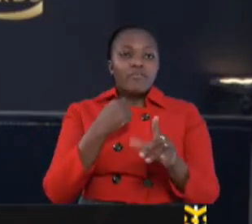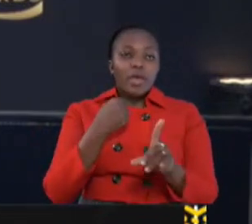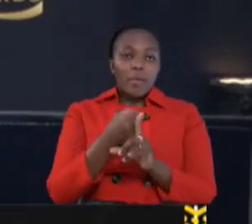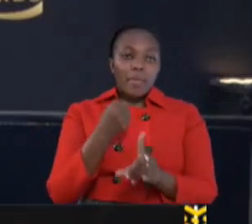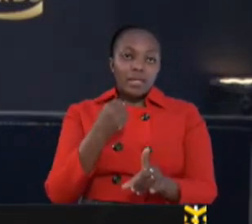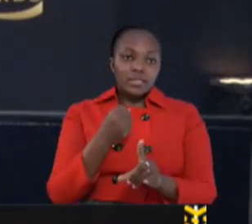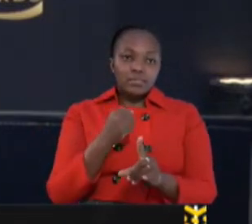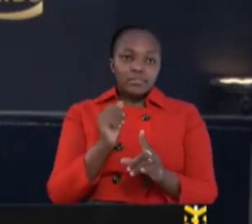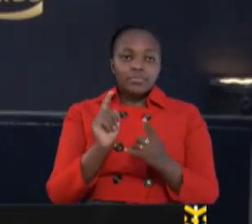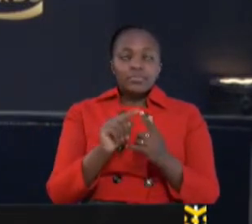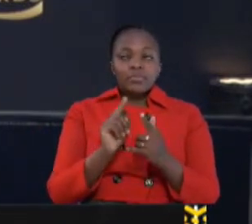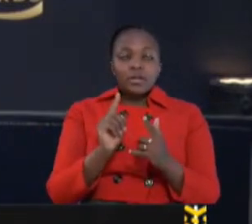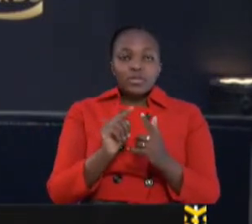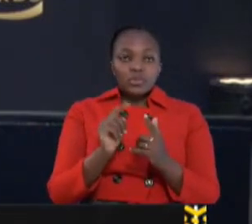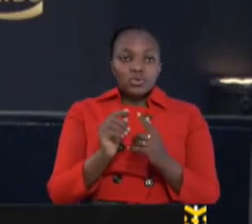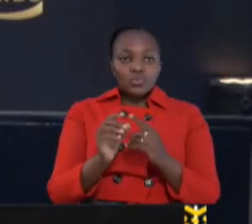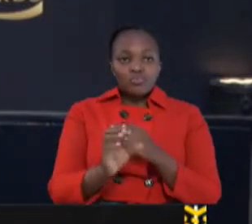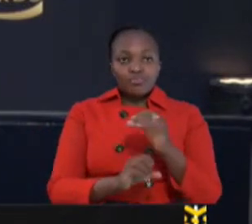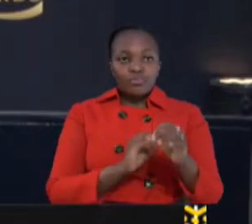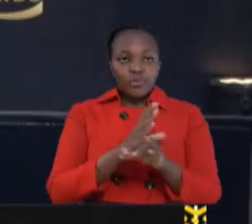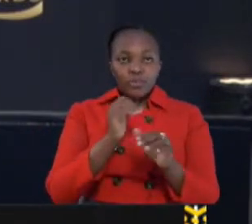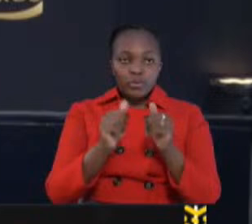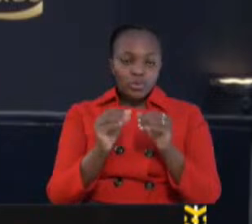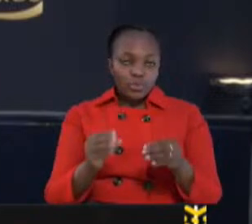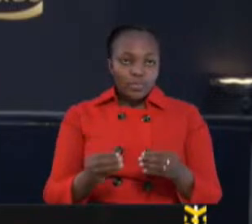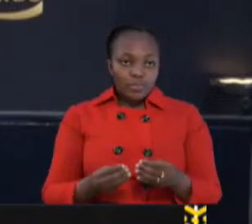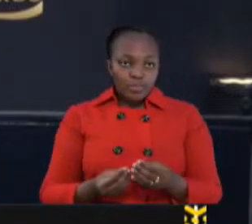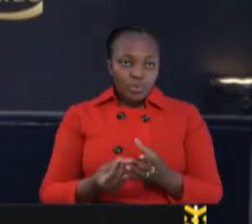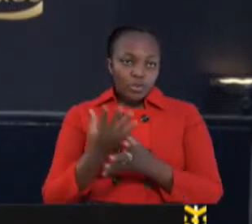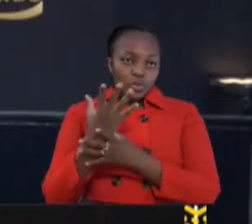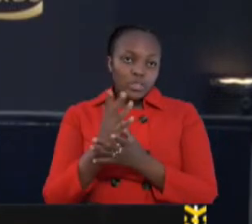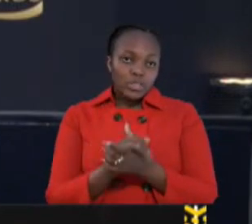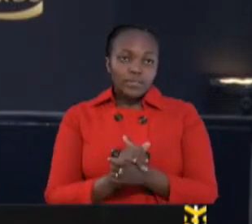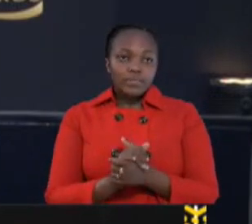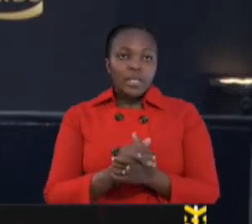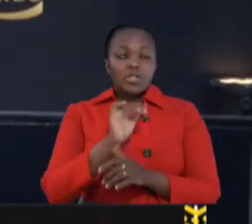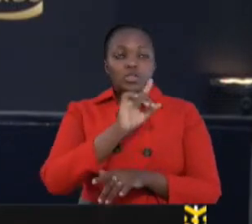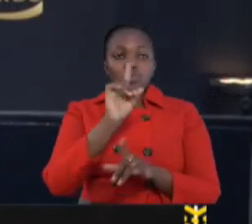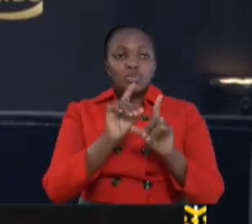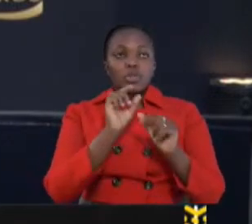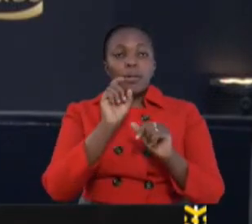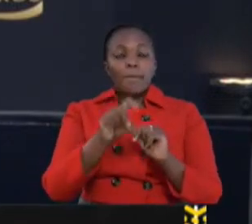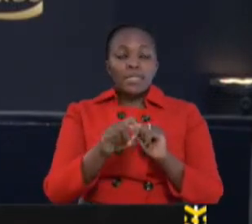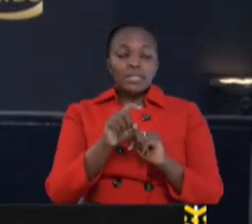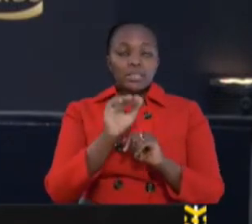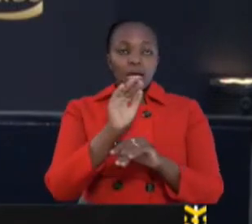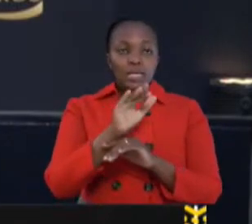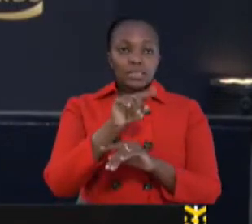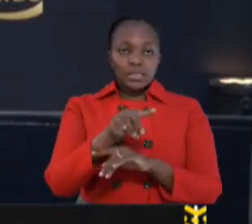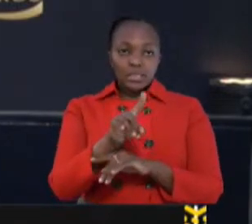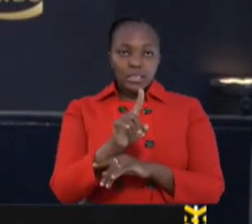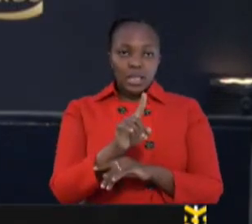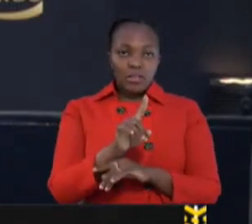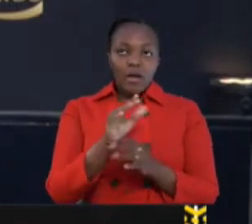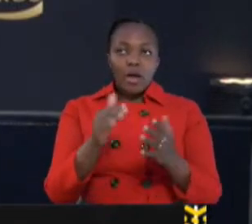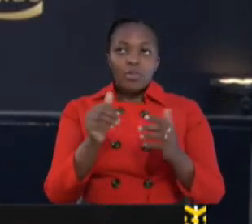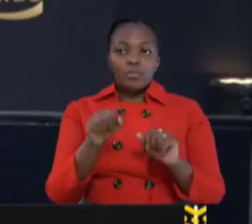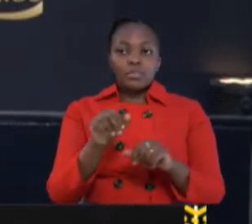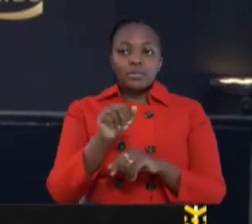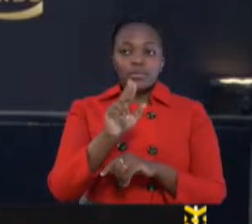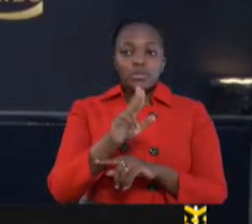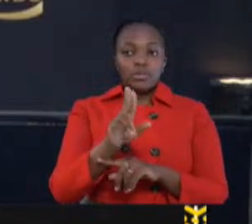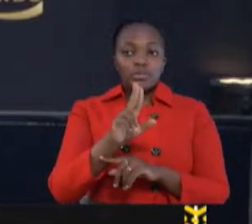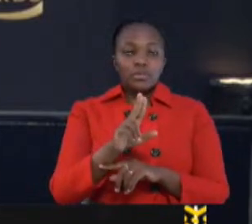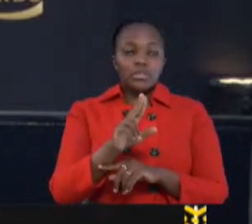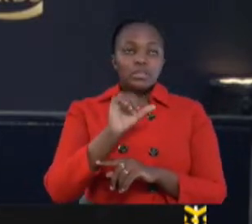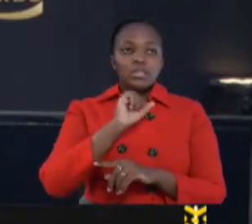film you're producing? So those are the questions you need to ask yourself, especially in the ideation phase, and how you're going to be able to use the soundtrack to